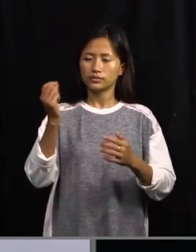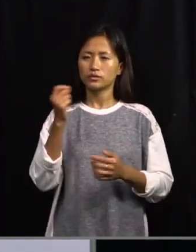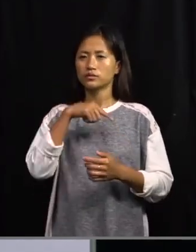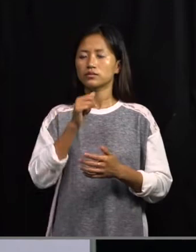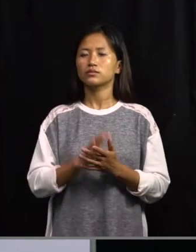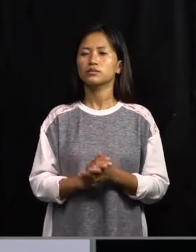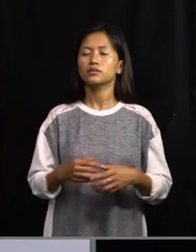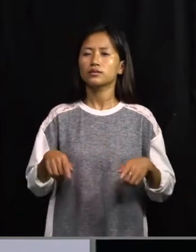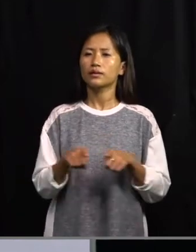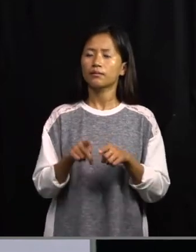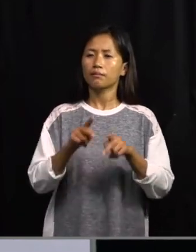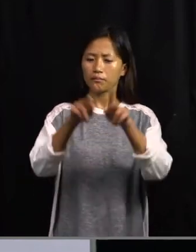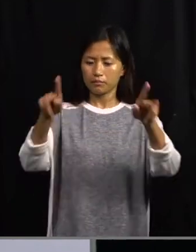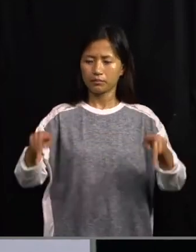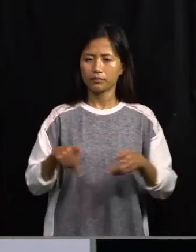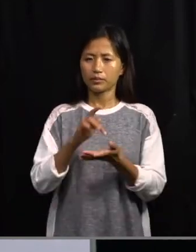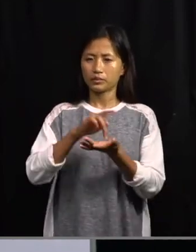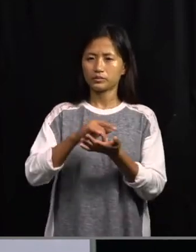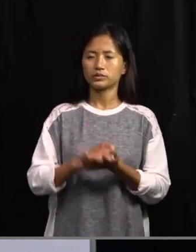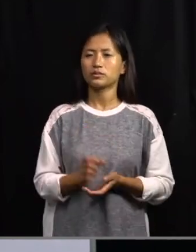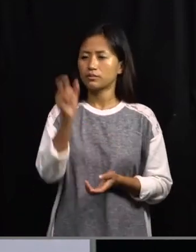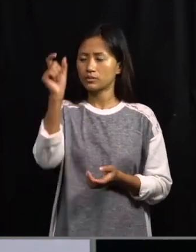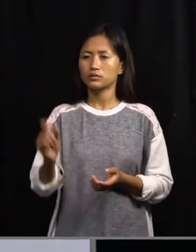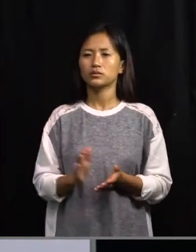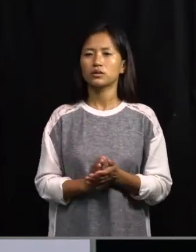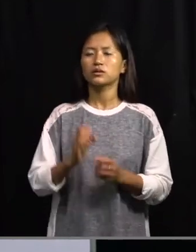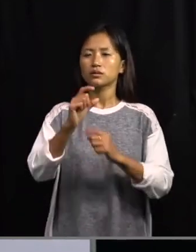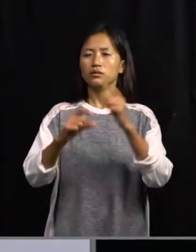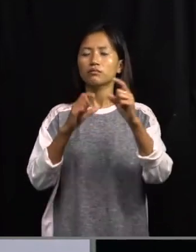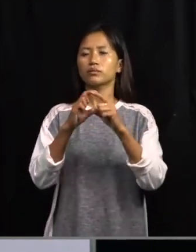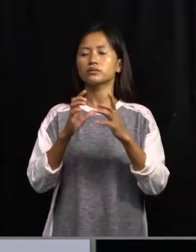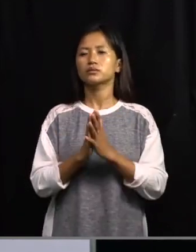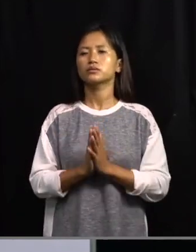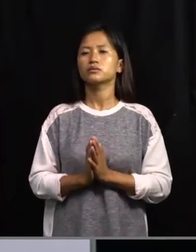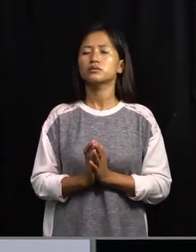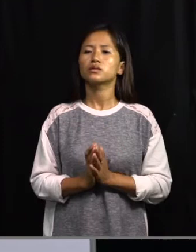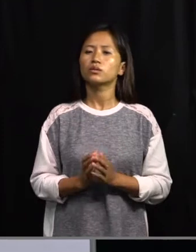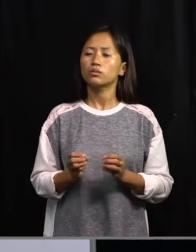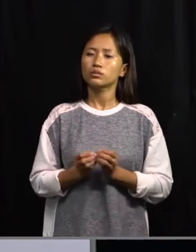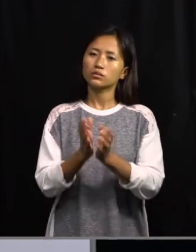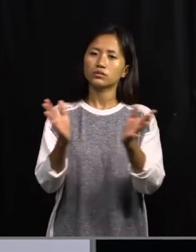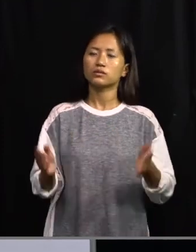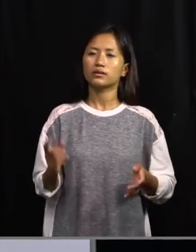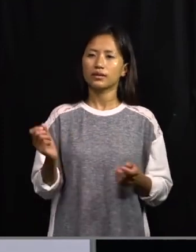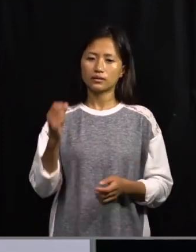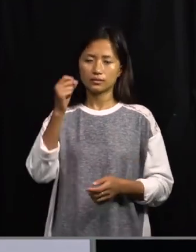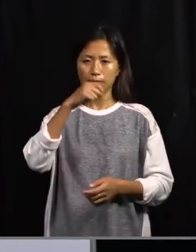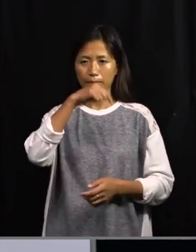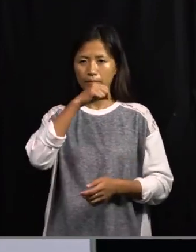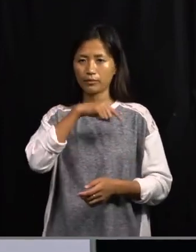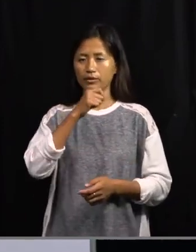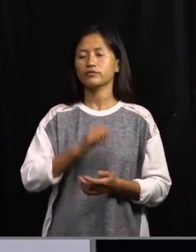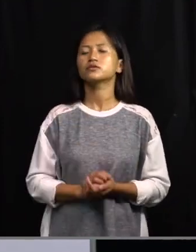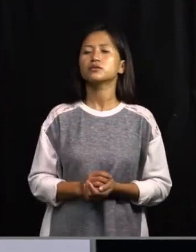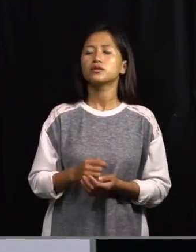and properties of persons and companies without any benefits in return. You